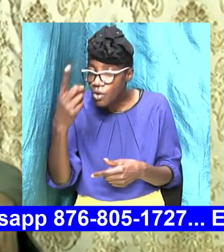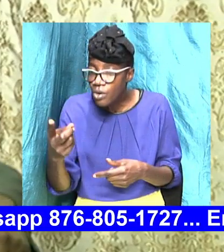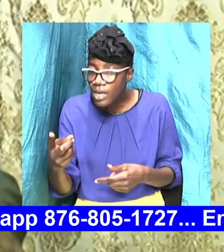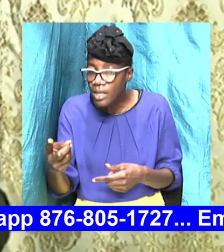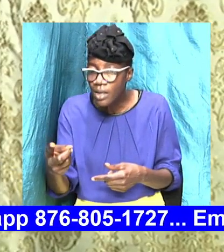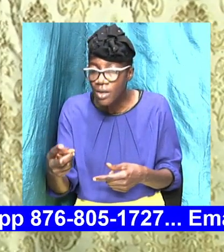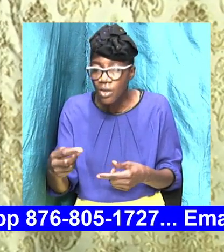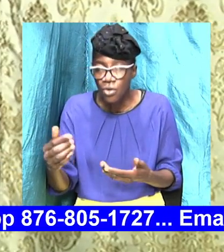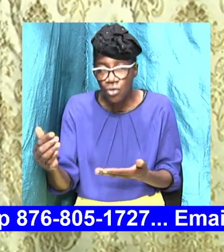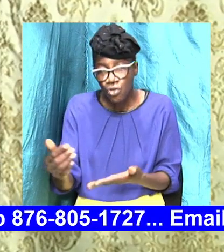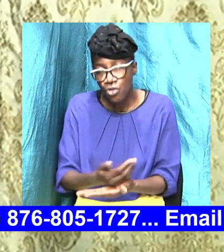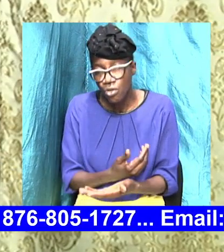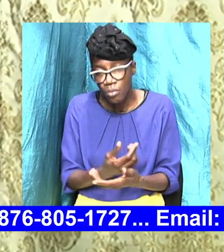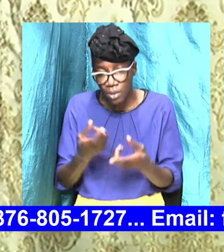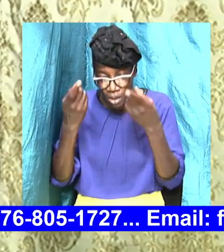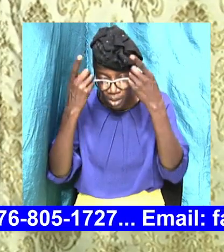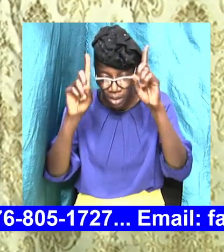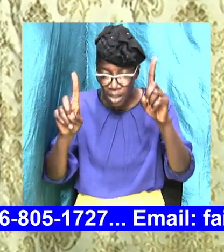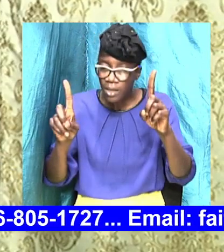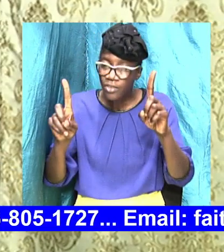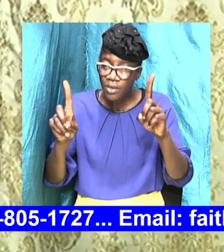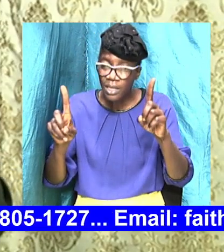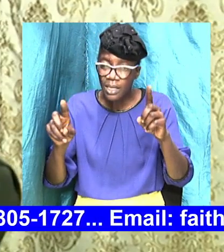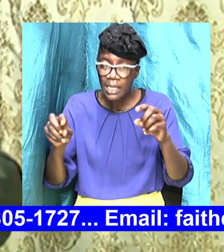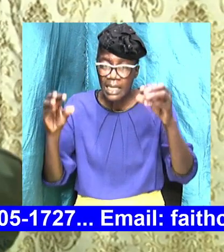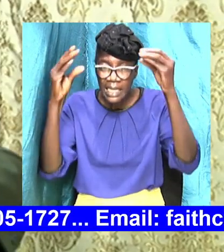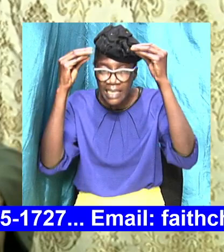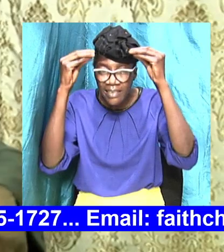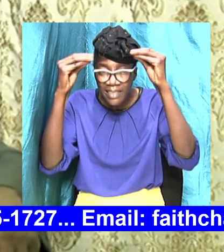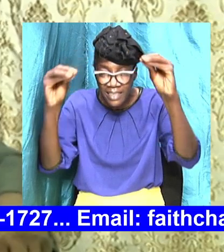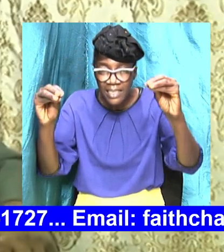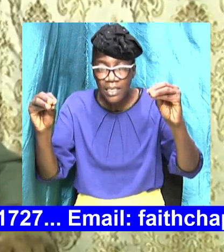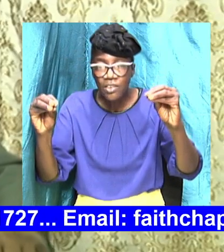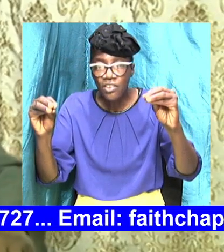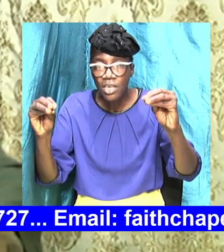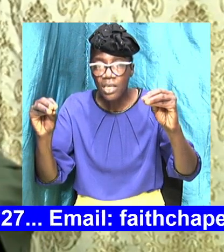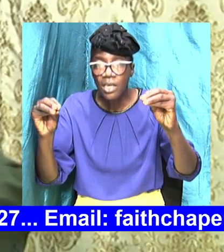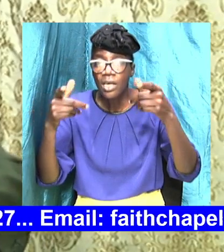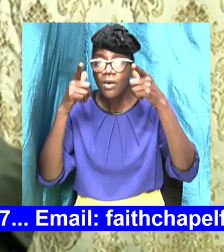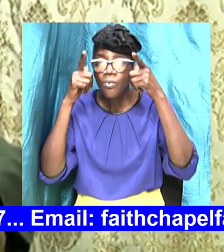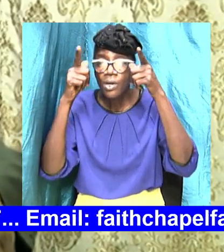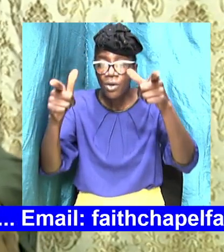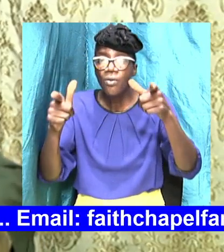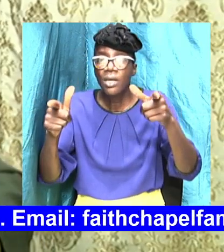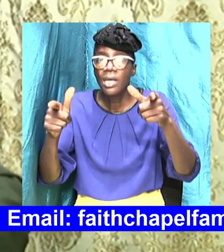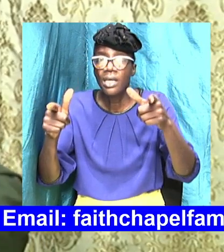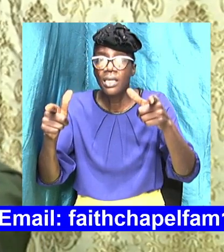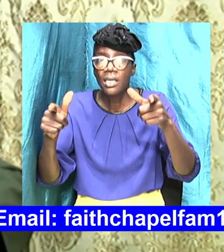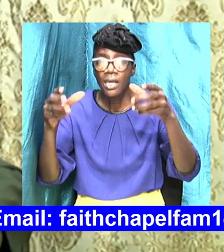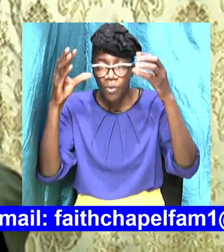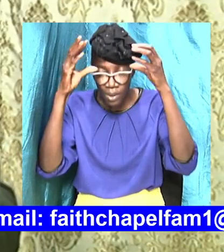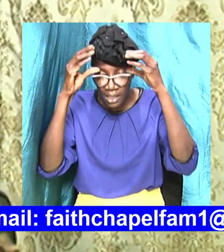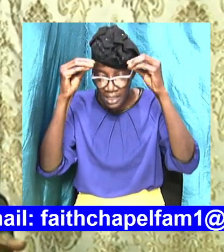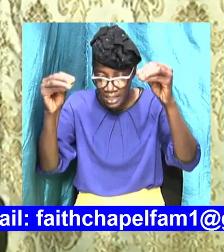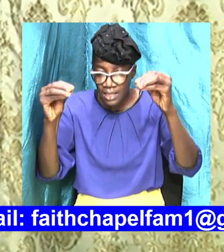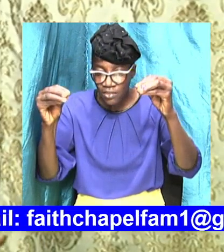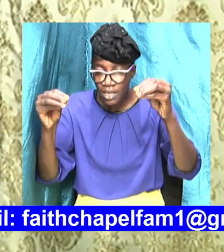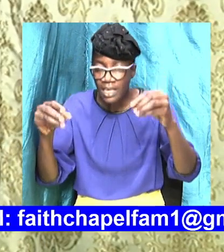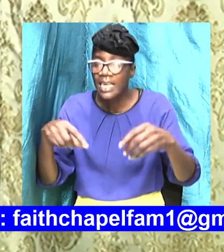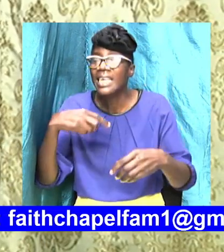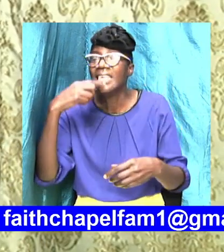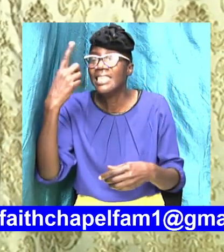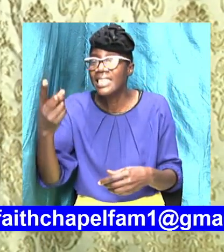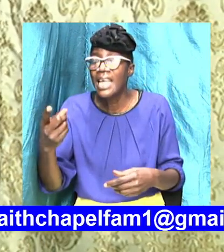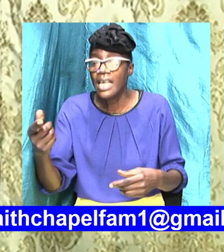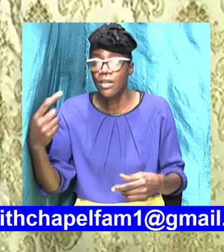us. And remember now, doctrine is basically teaching. We have been looking at what some of these doctrines, some of these teachings have been saying